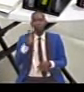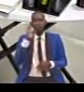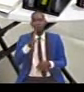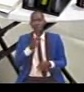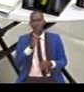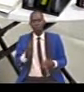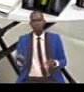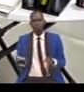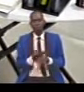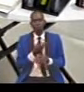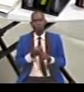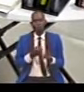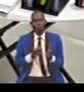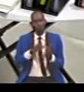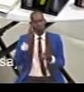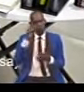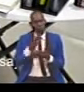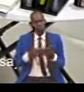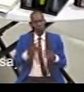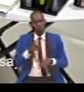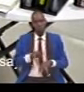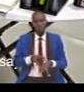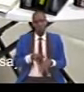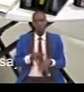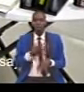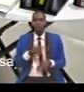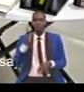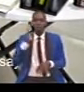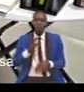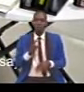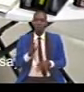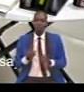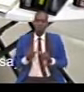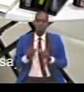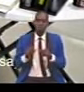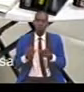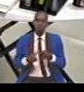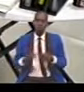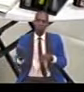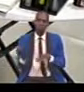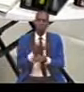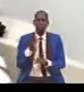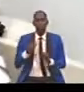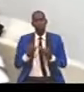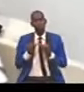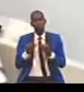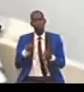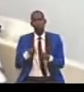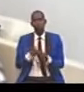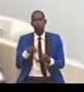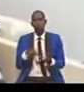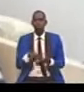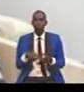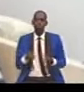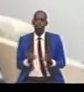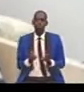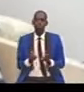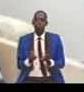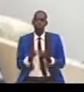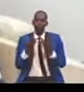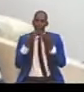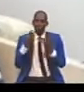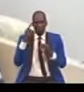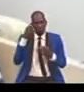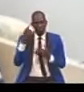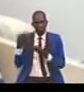period, and if his behaviour continues, we'll be forced to expel him, I'm very sorry to say. Thank you for bringing this